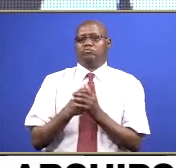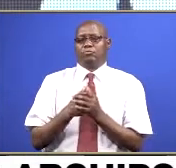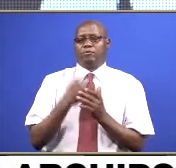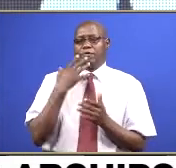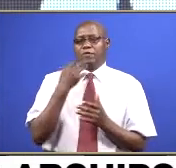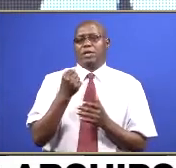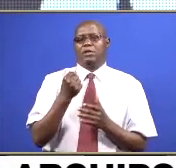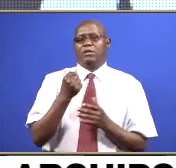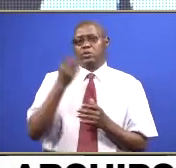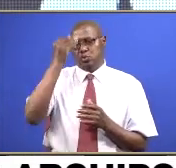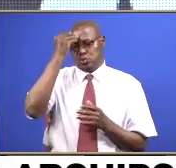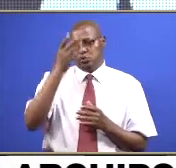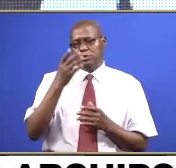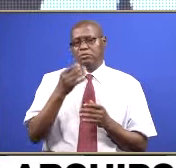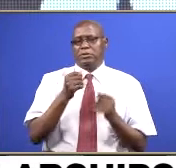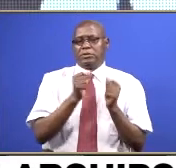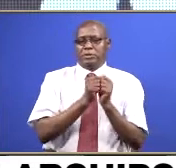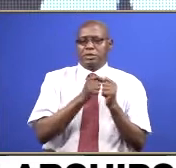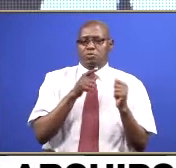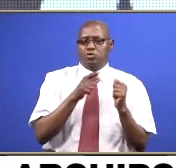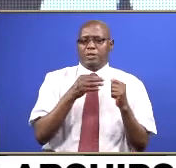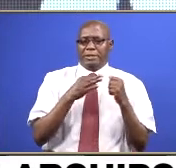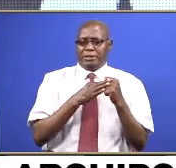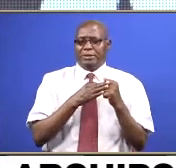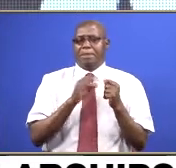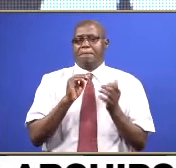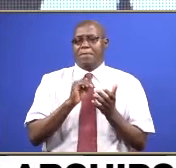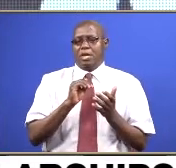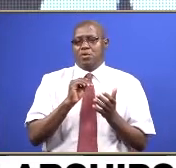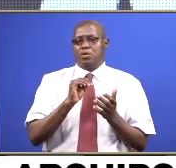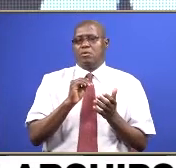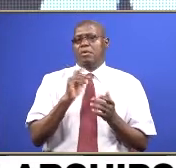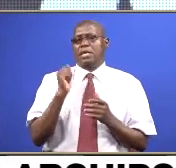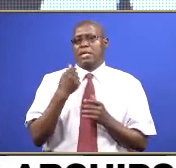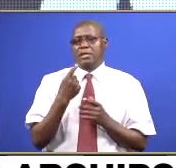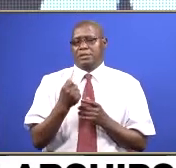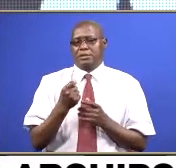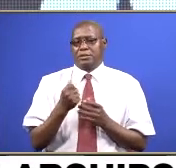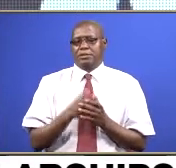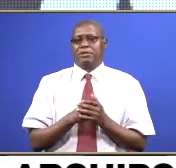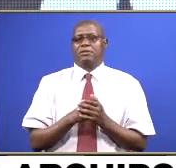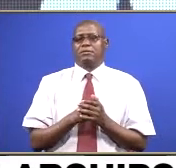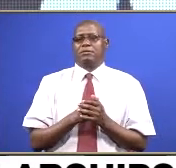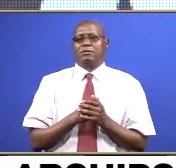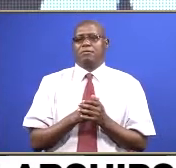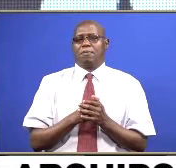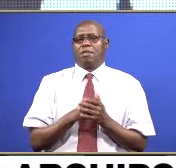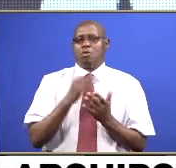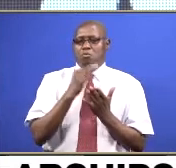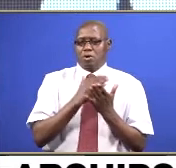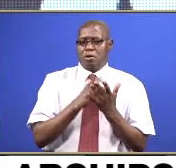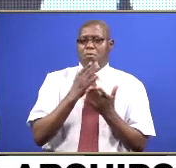10.8 million Kenya shillings in school fees grant under the Enwealth Fanisi Program. The program, which is part